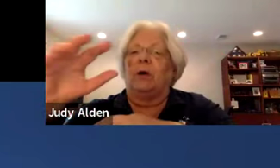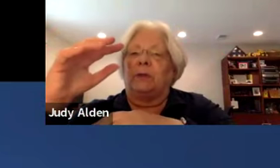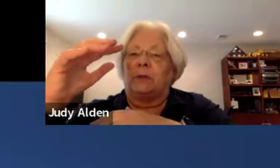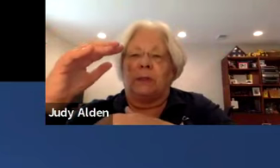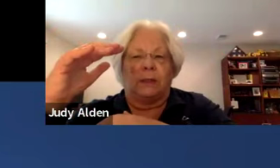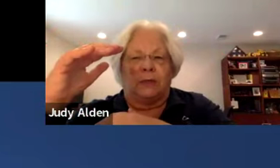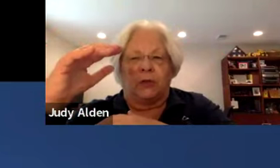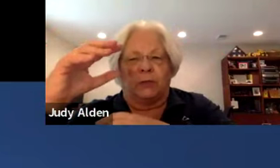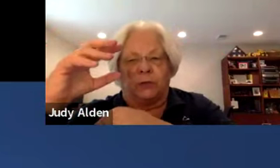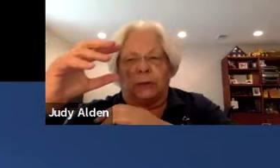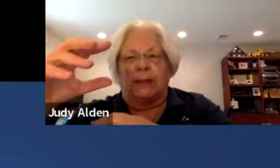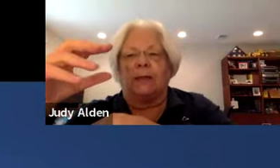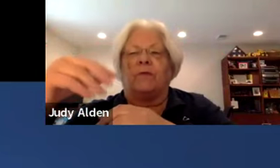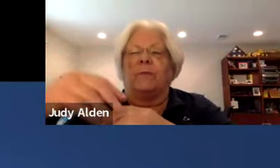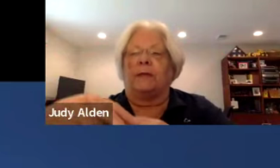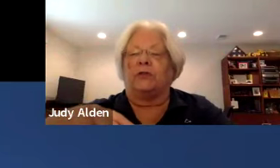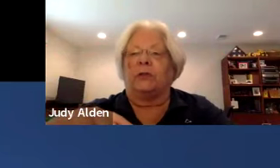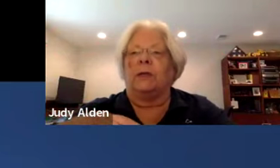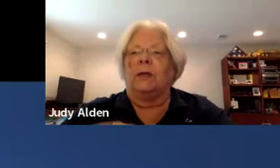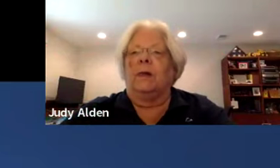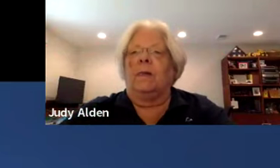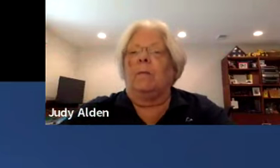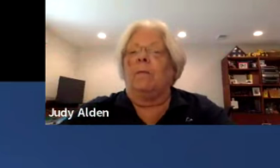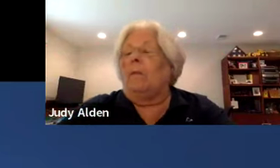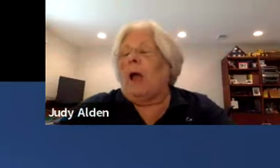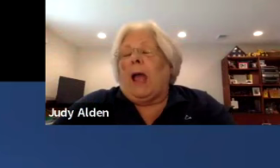with MODDHH lead information.